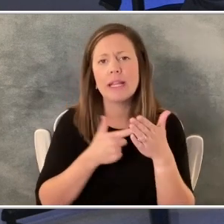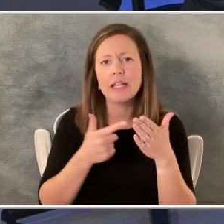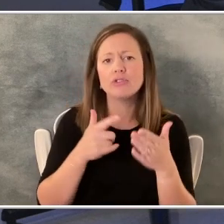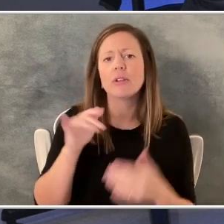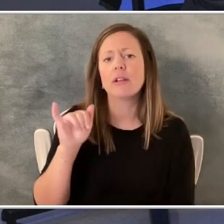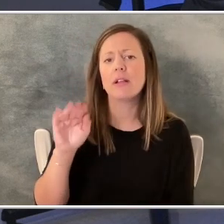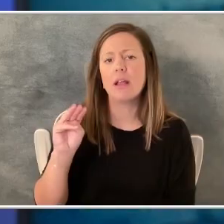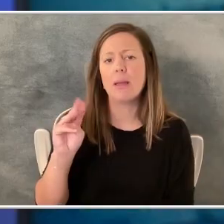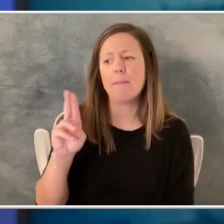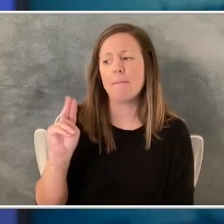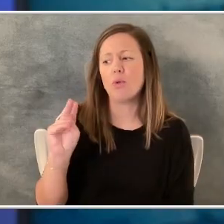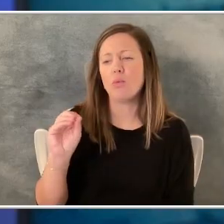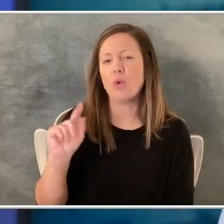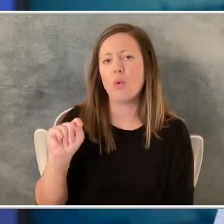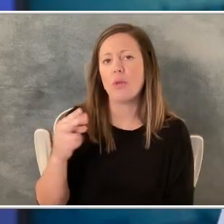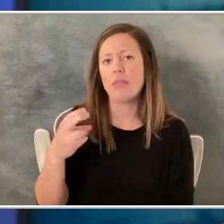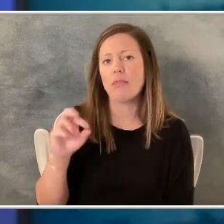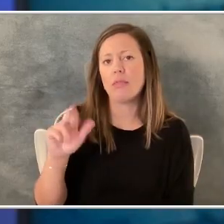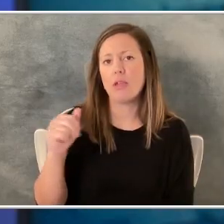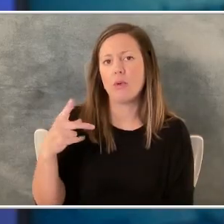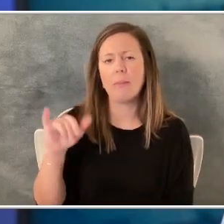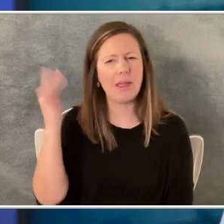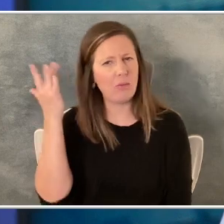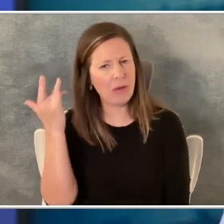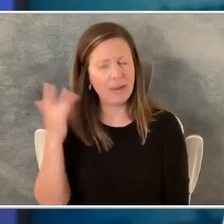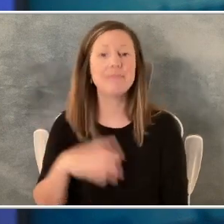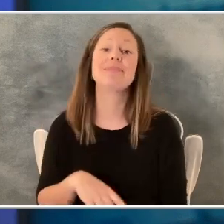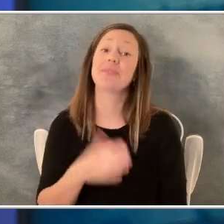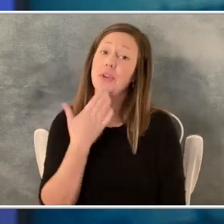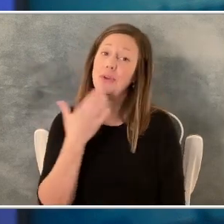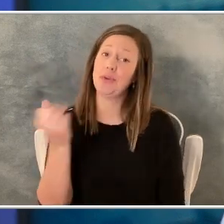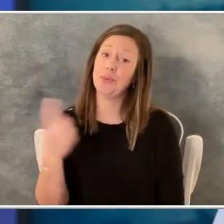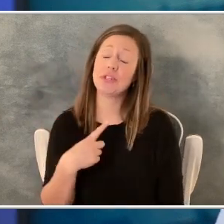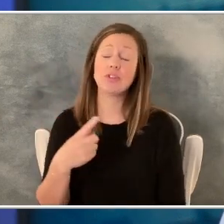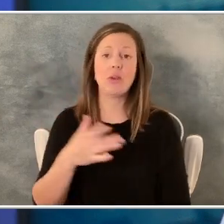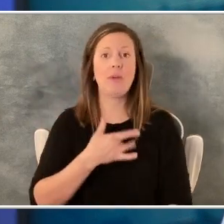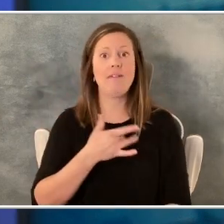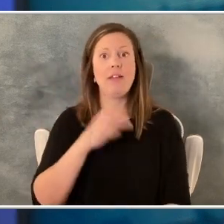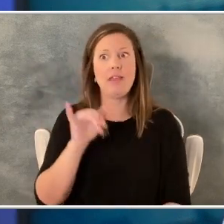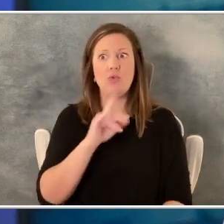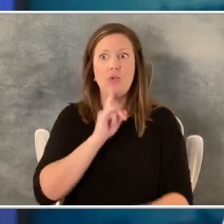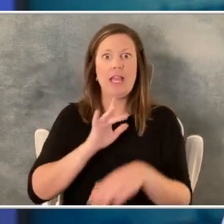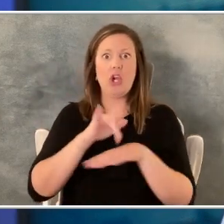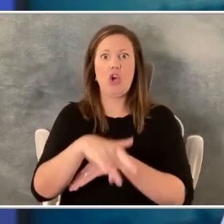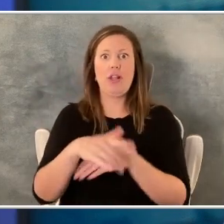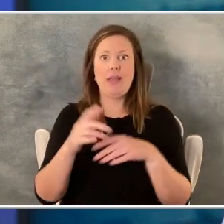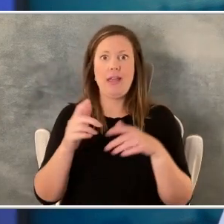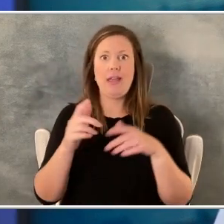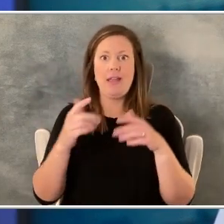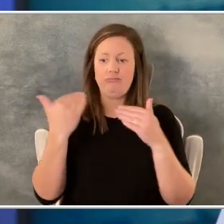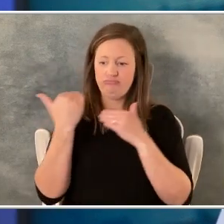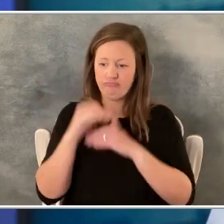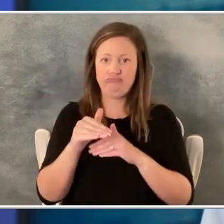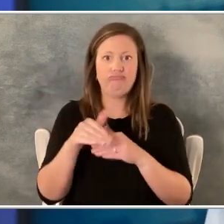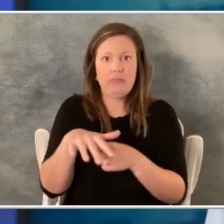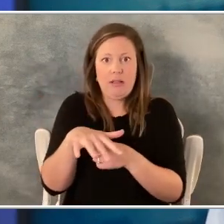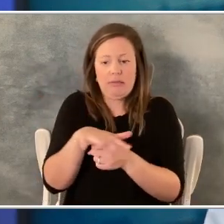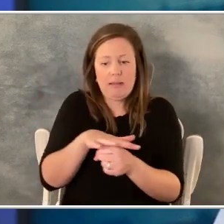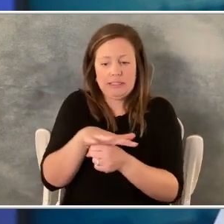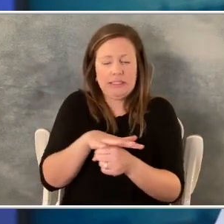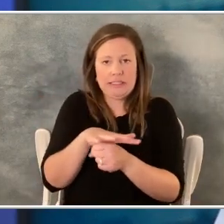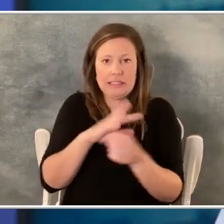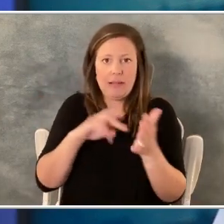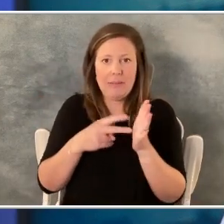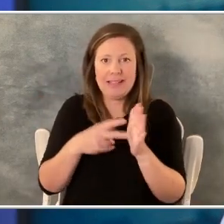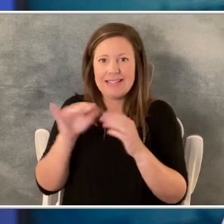question. So for Scott's case, we thought this was early or localized disease, and that was amenable to resection. Alternatively, he